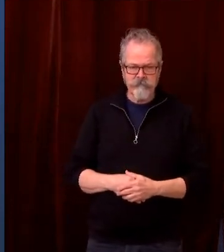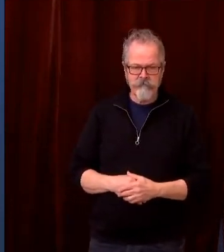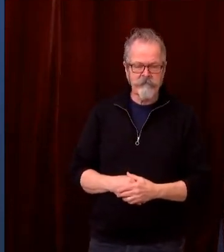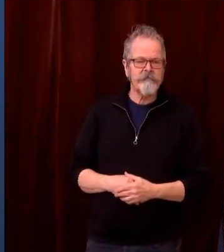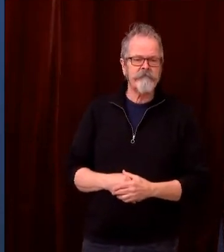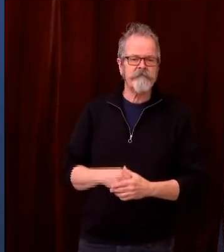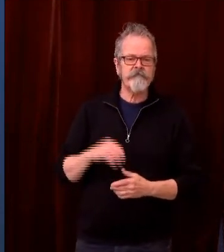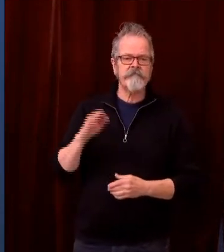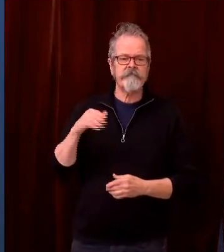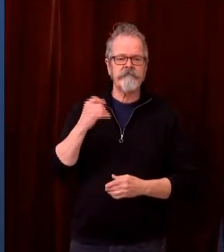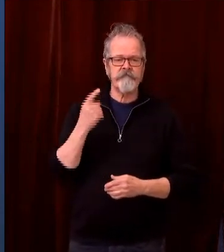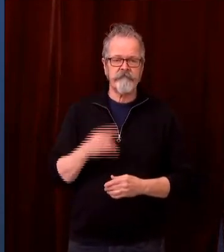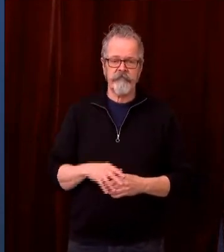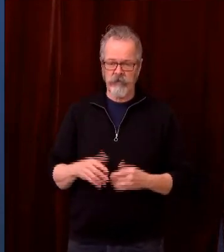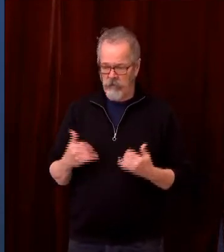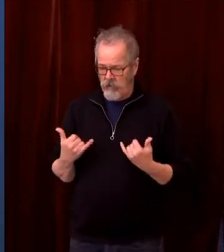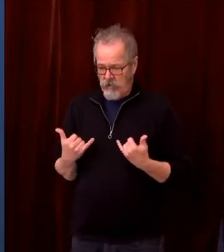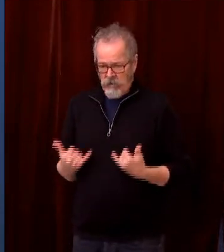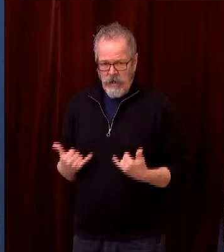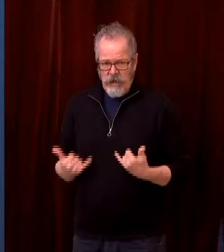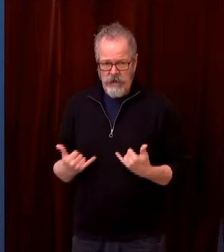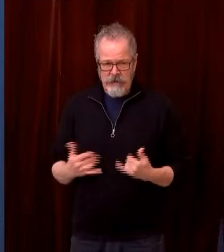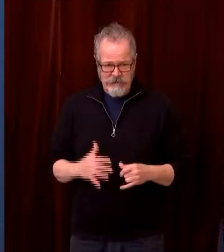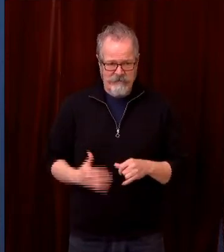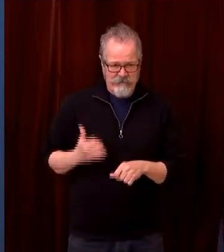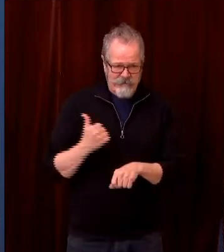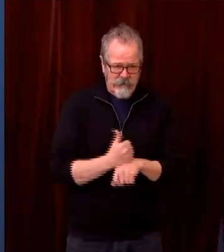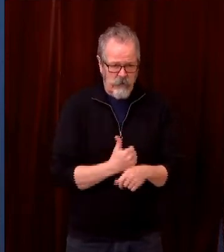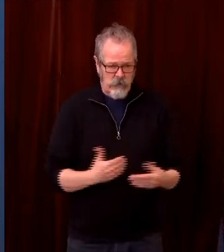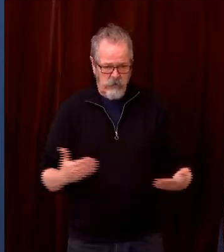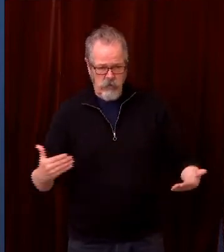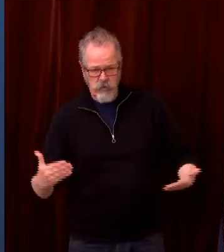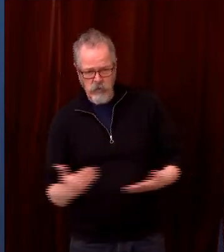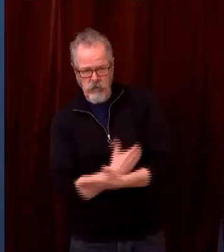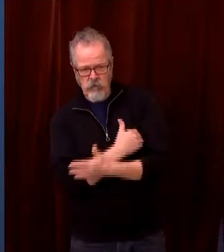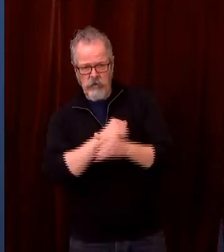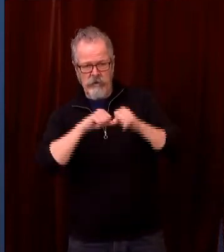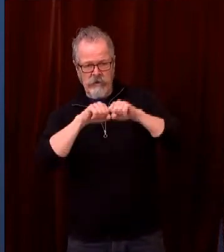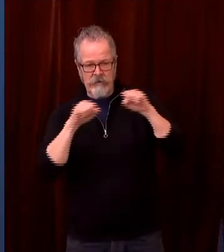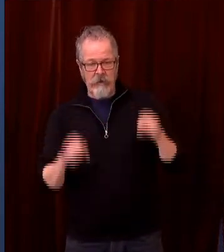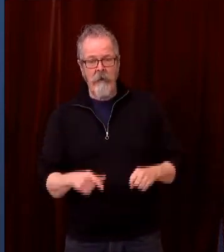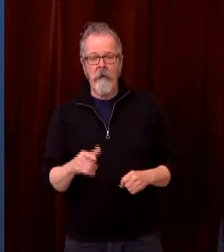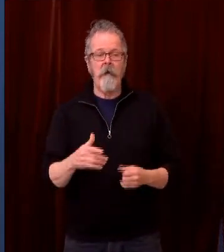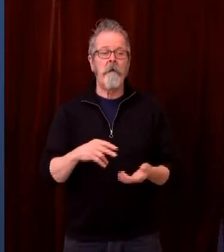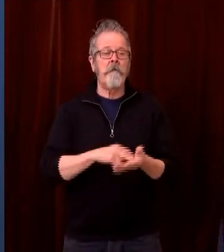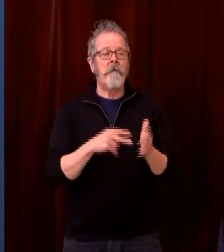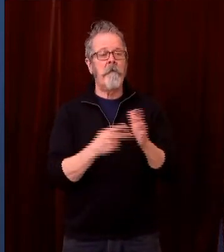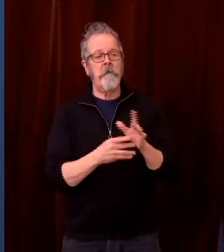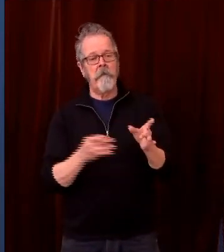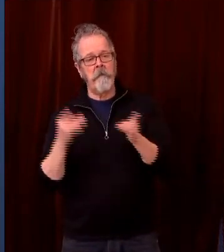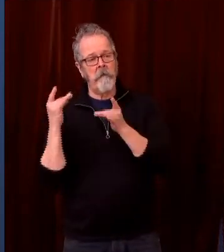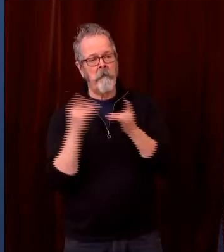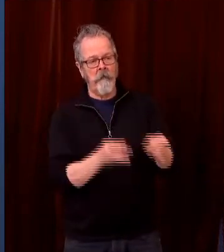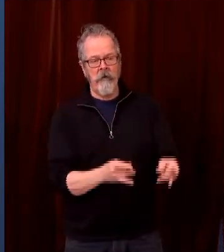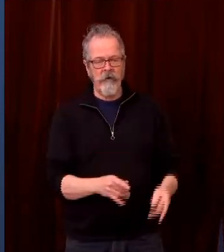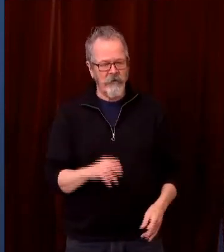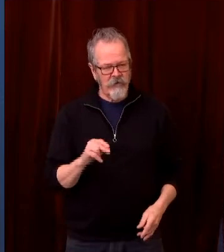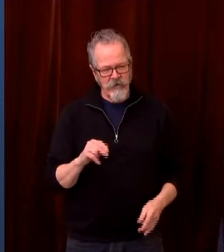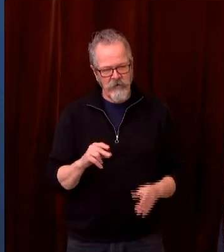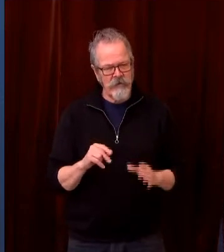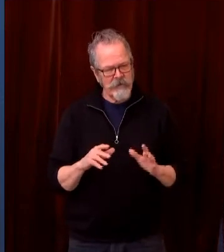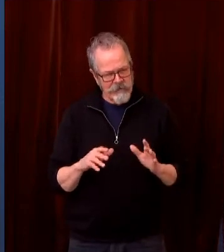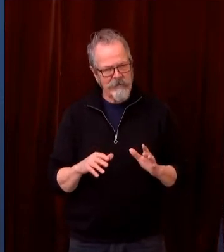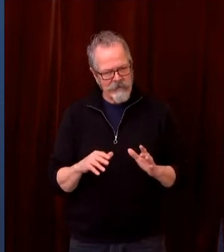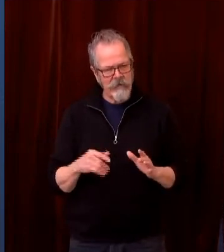this, this aircraft. But we are moving the needle big time, and I know people are anxious for us to do that. And that's why we're